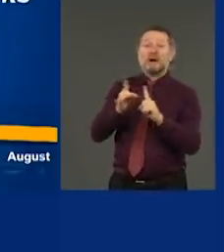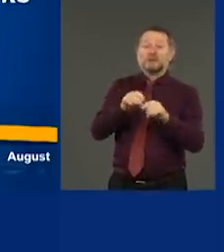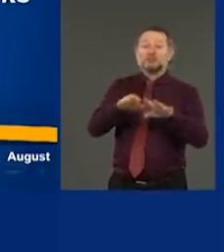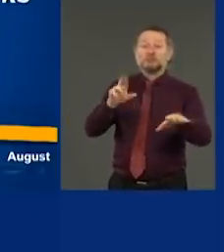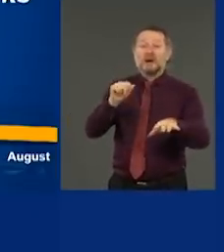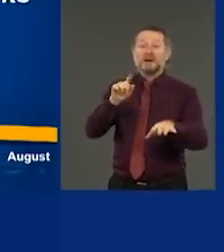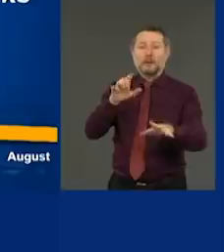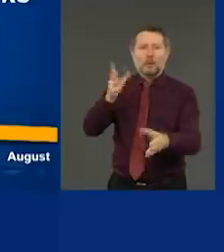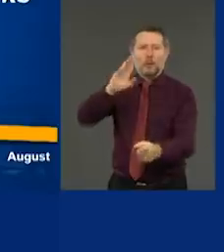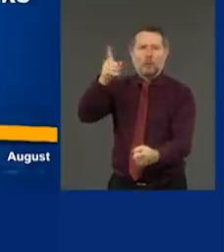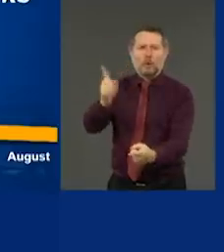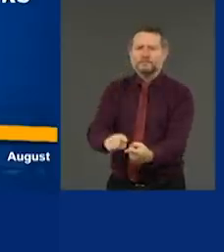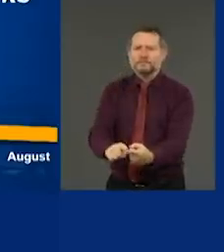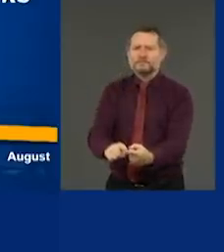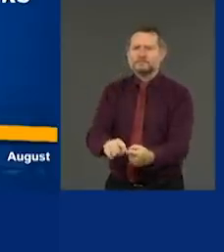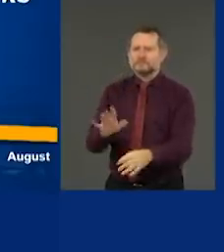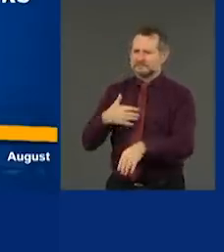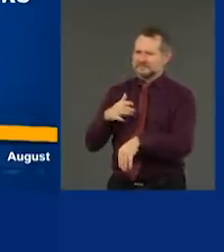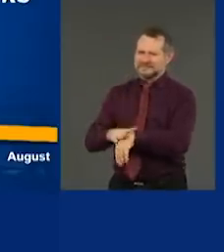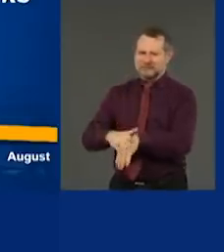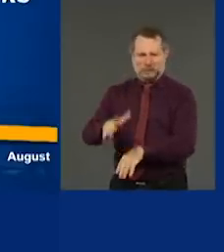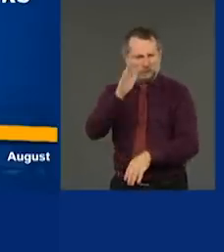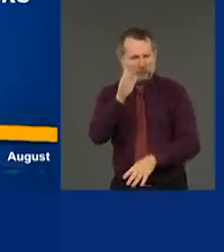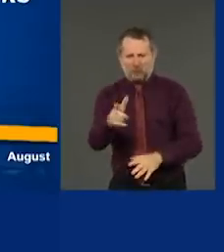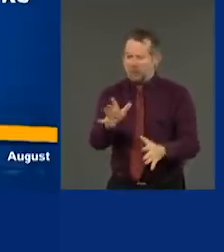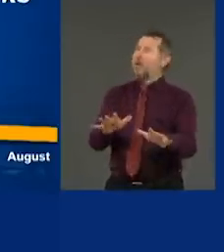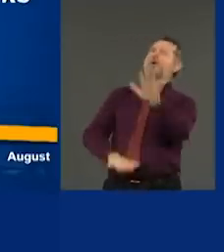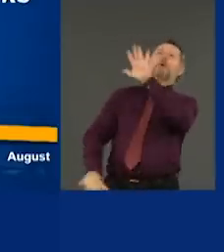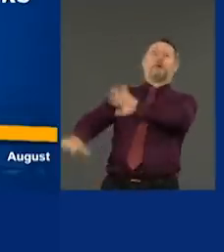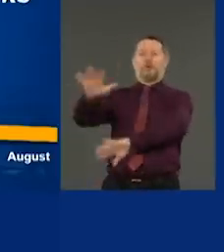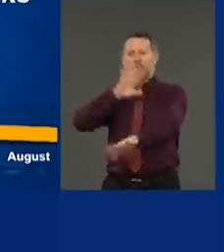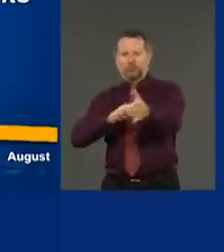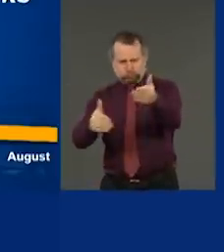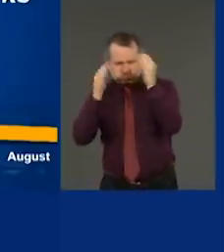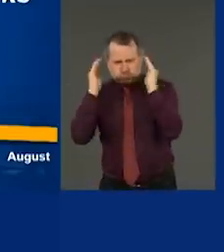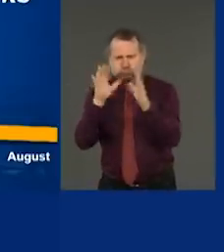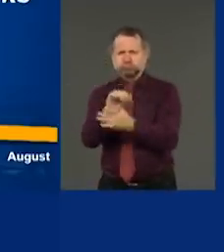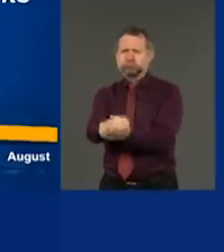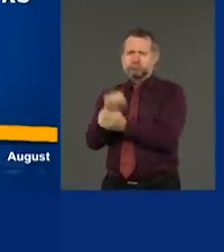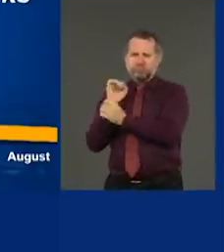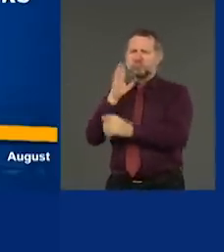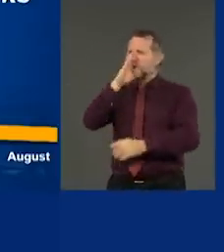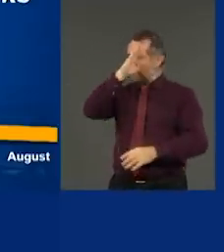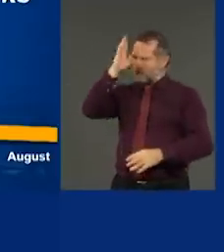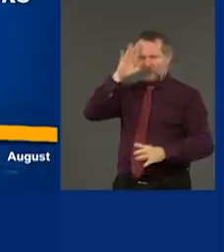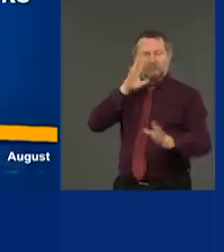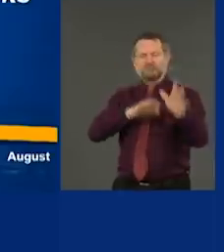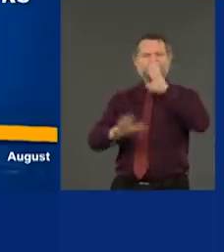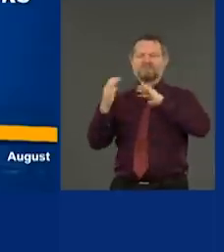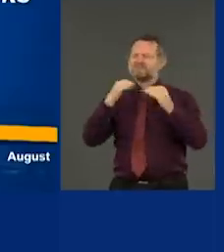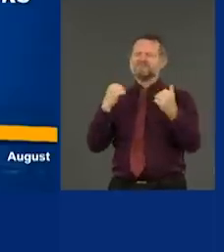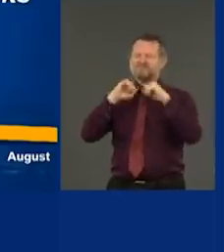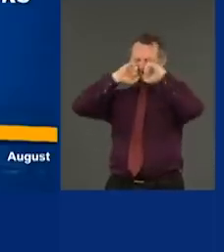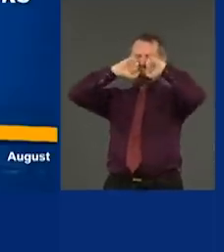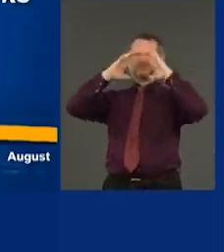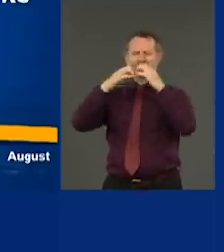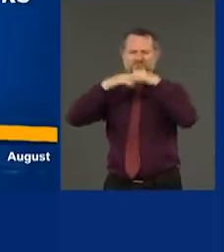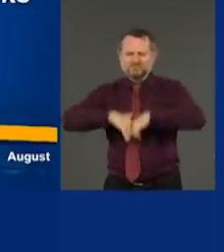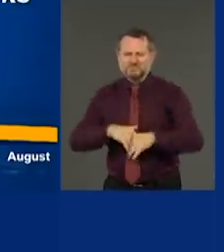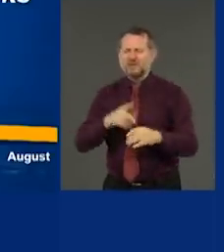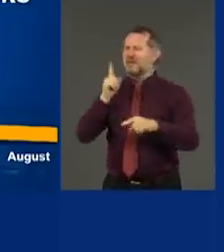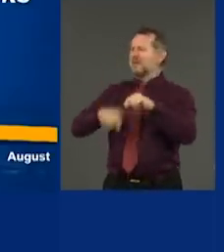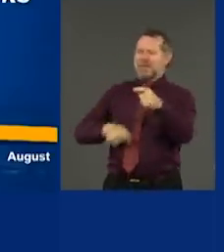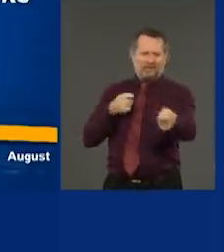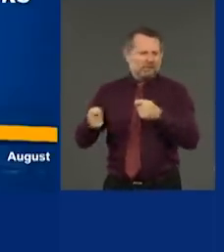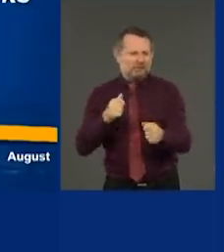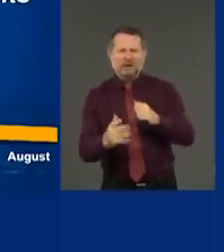overburden our hospital system, and our hospital system was going to collapse because we wouldn't be able to handle it.